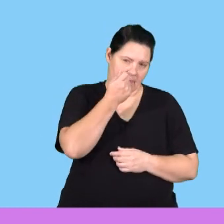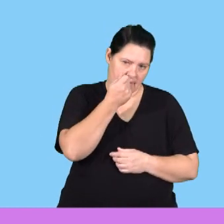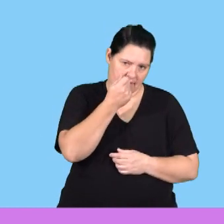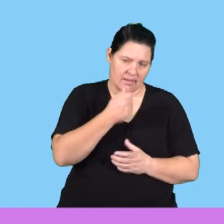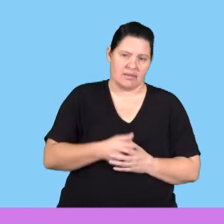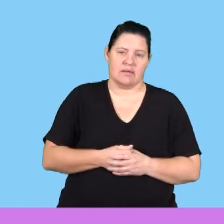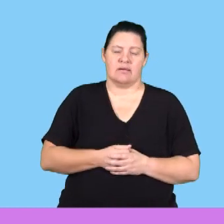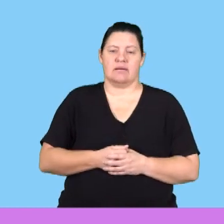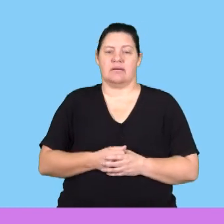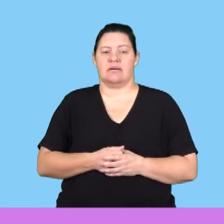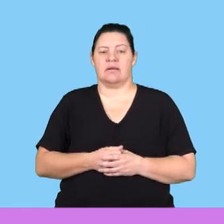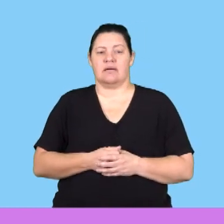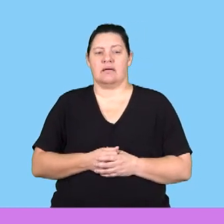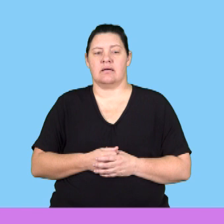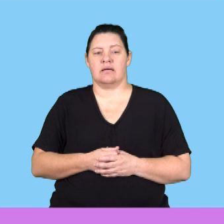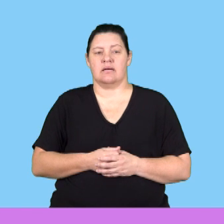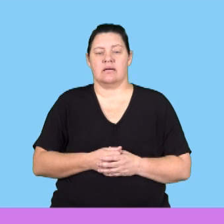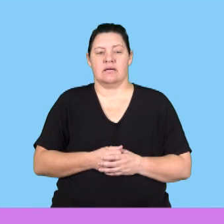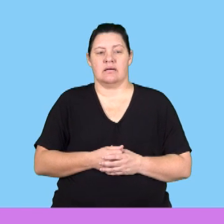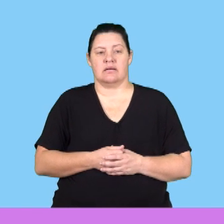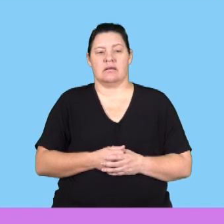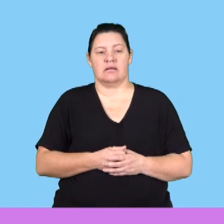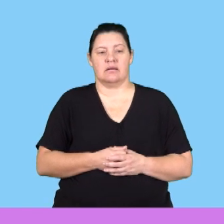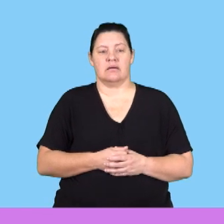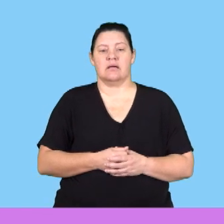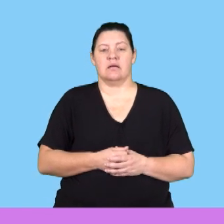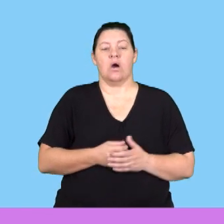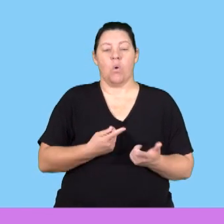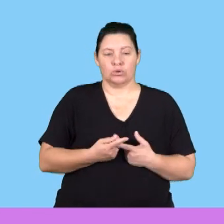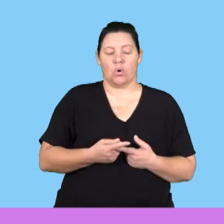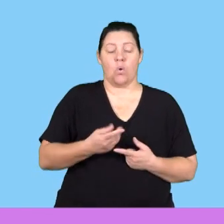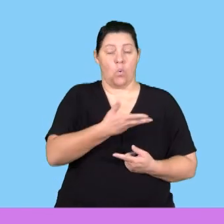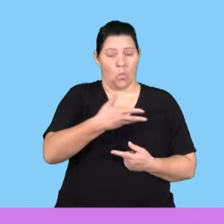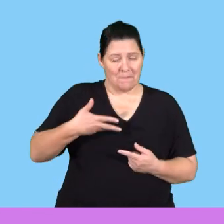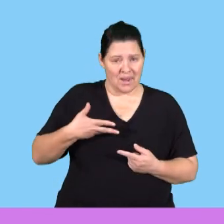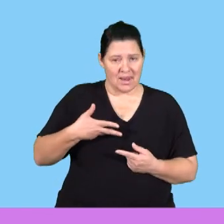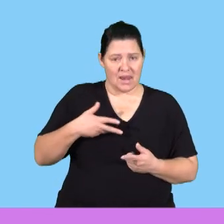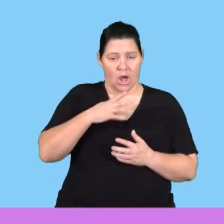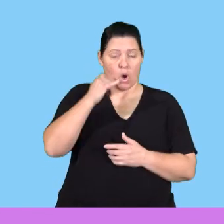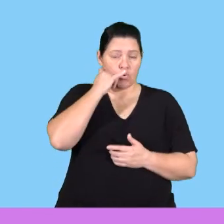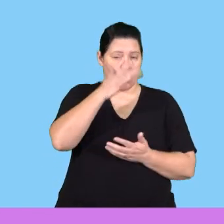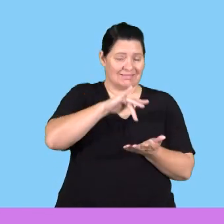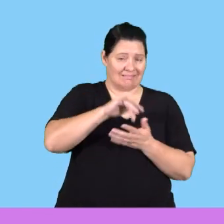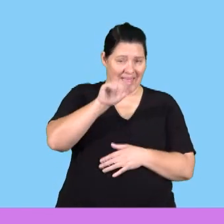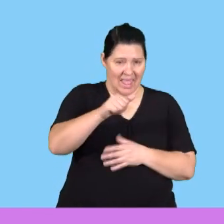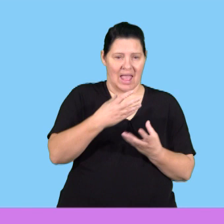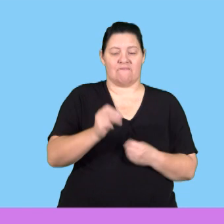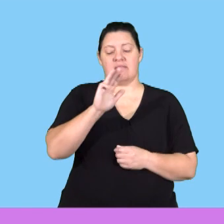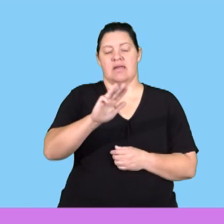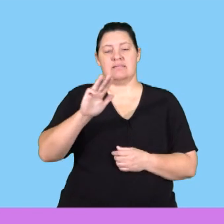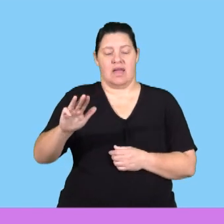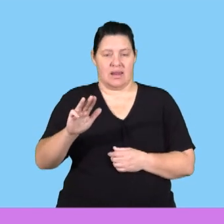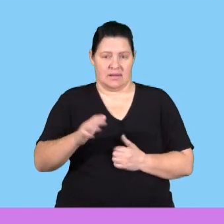95 male workers. And then, for example, call center A, we have 99 female call center agents,